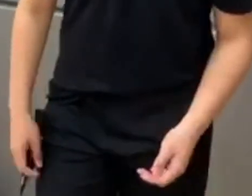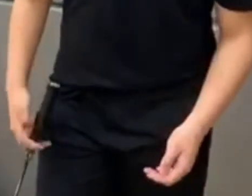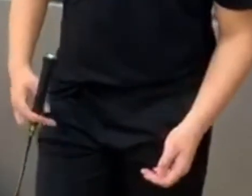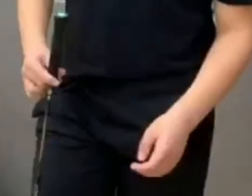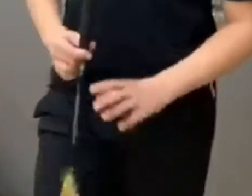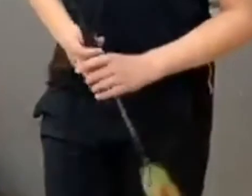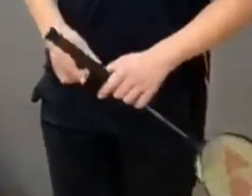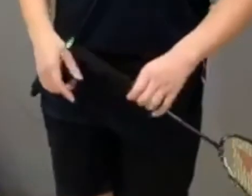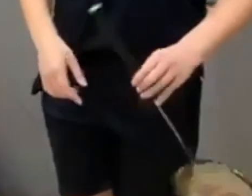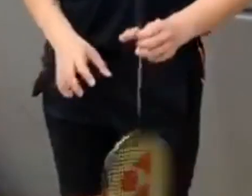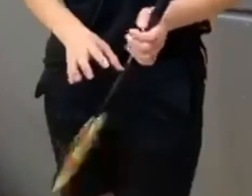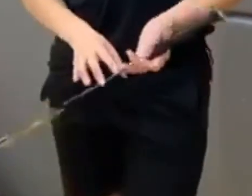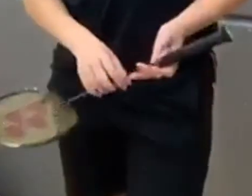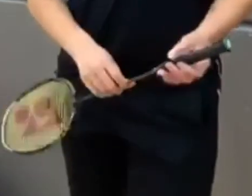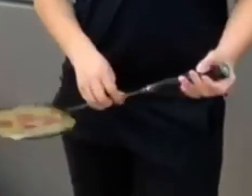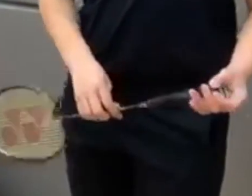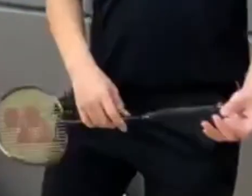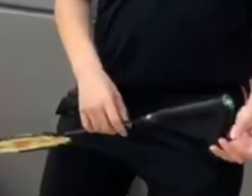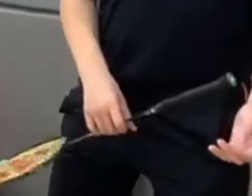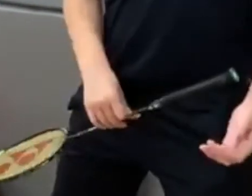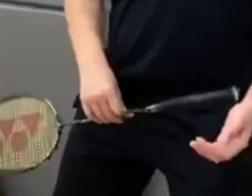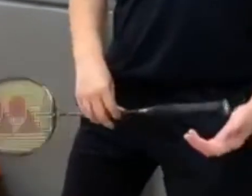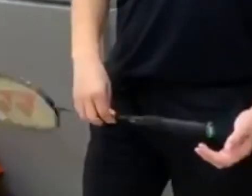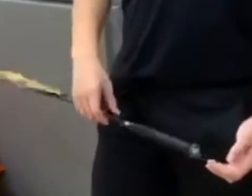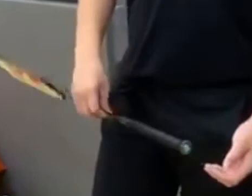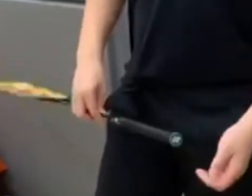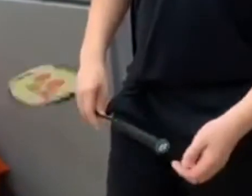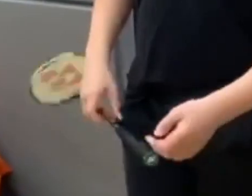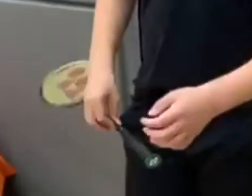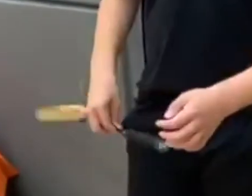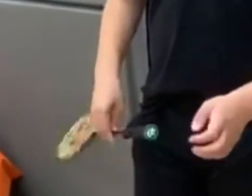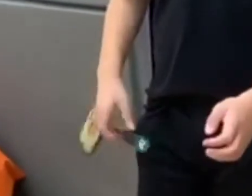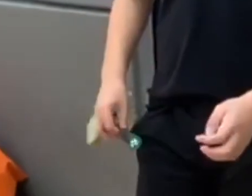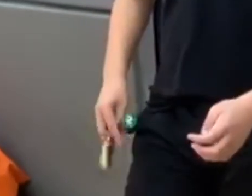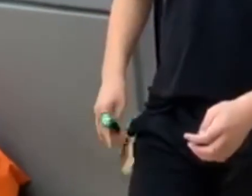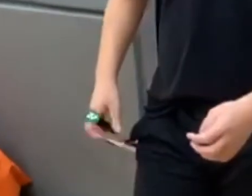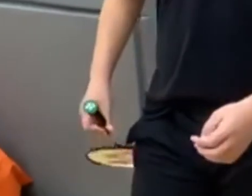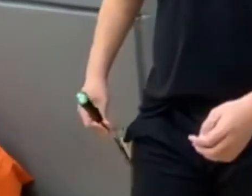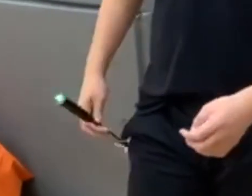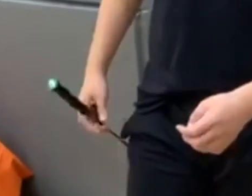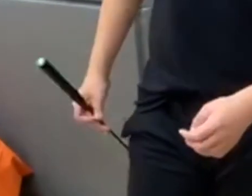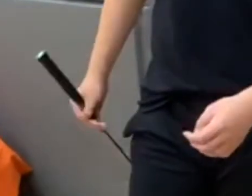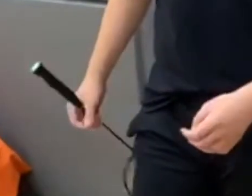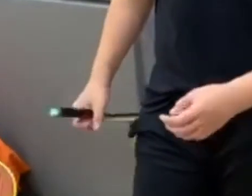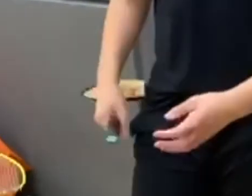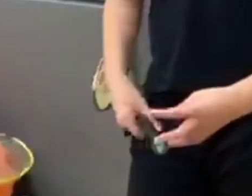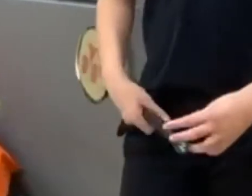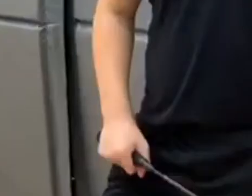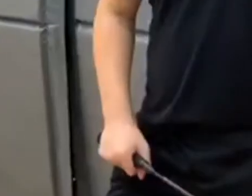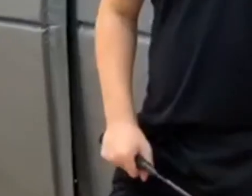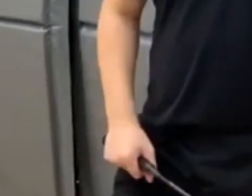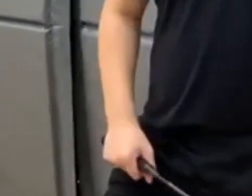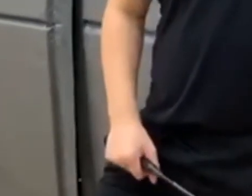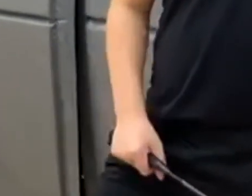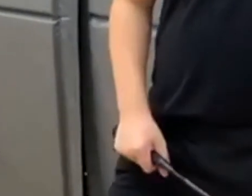like our arm is the most important because the racket. But when it comes to we really realize like our legs are most important.